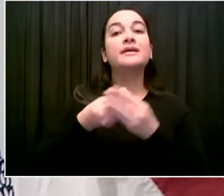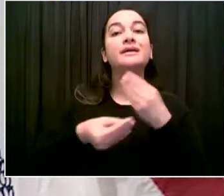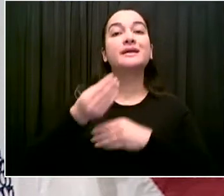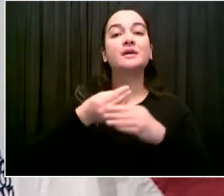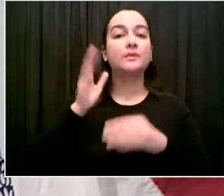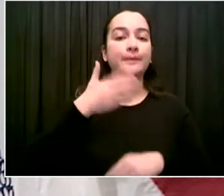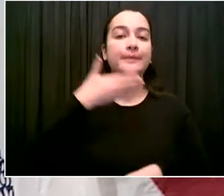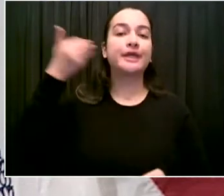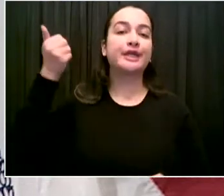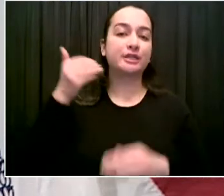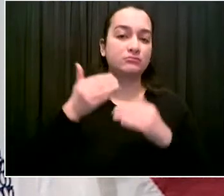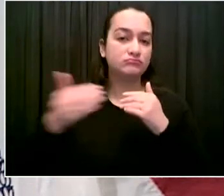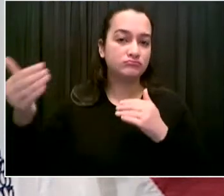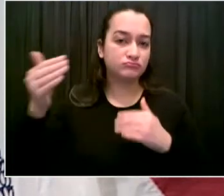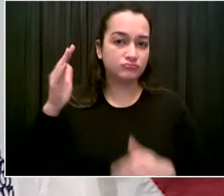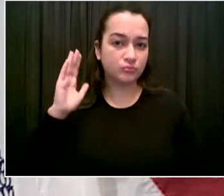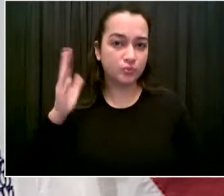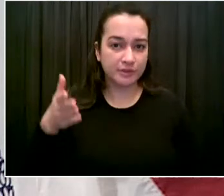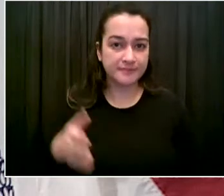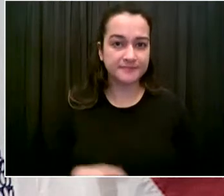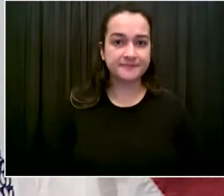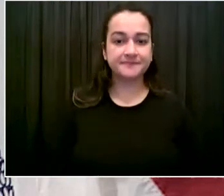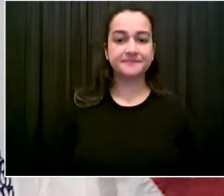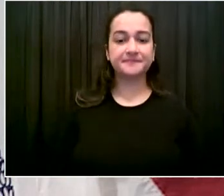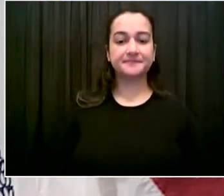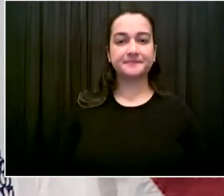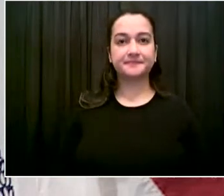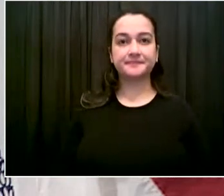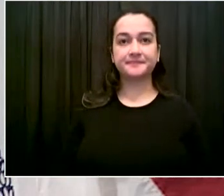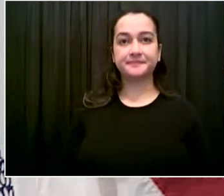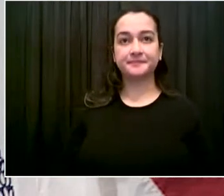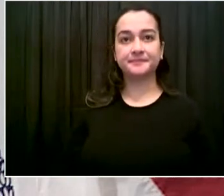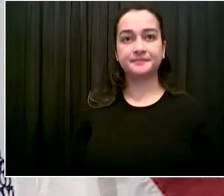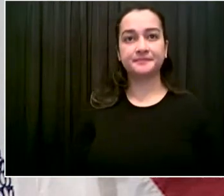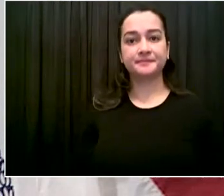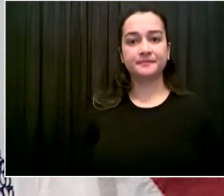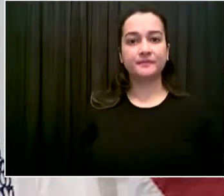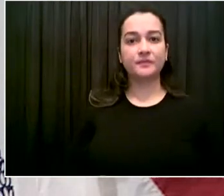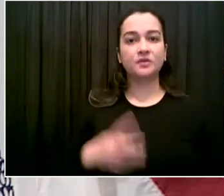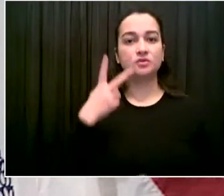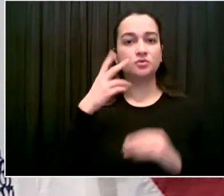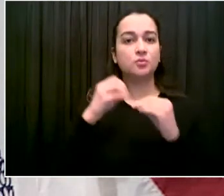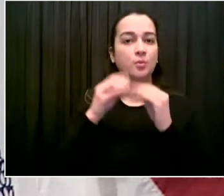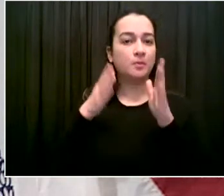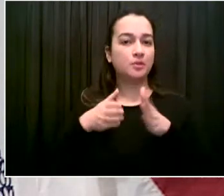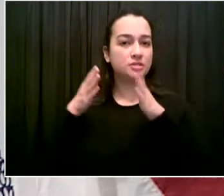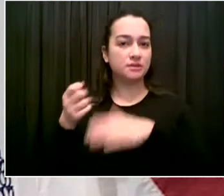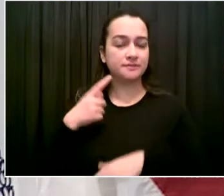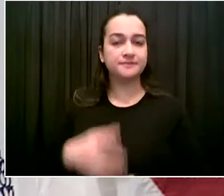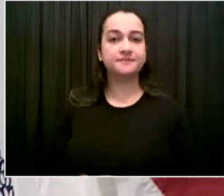overtime. Go ahead. We have time for two more. First, we'll go to Abu from Bangla Patrika.